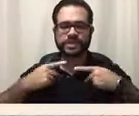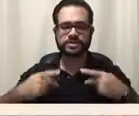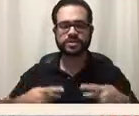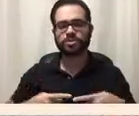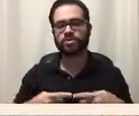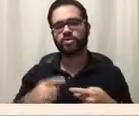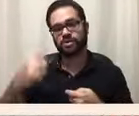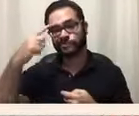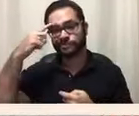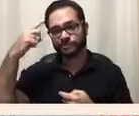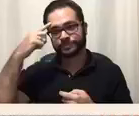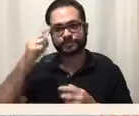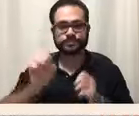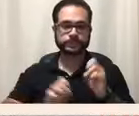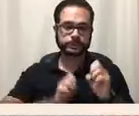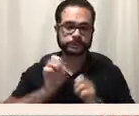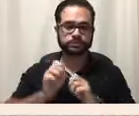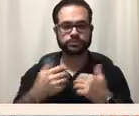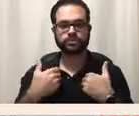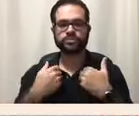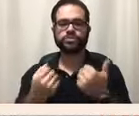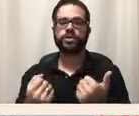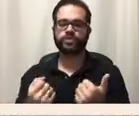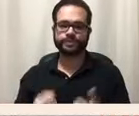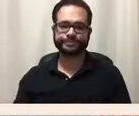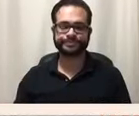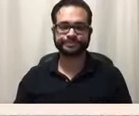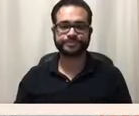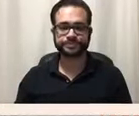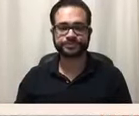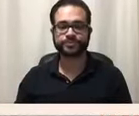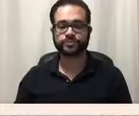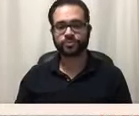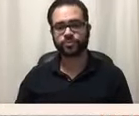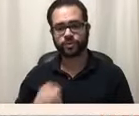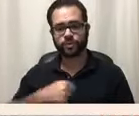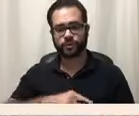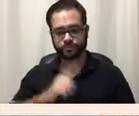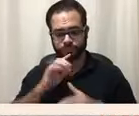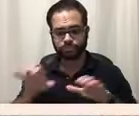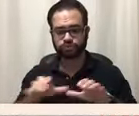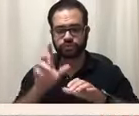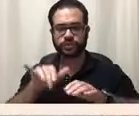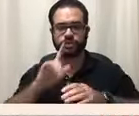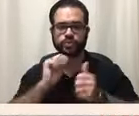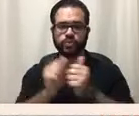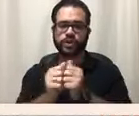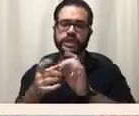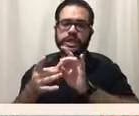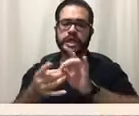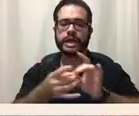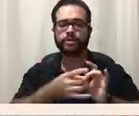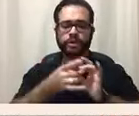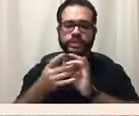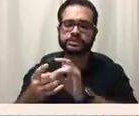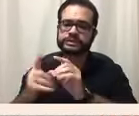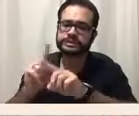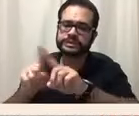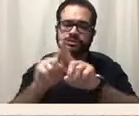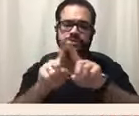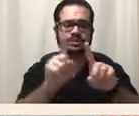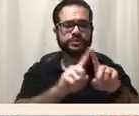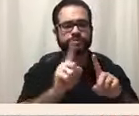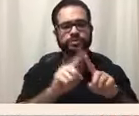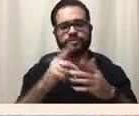emotional health and well-being. And we've done this with the collaboration of so many different programs